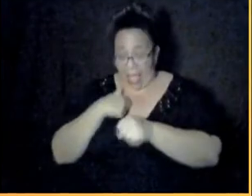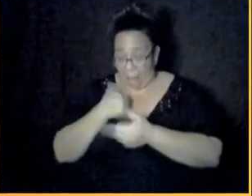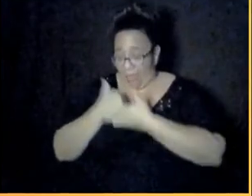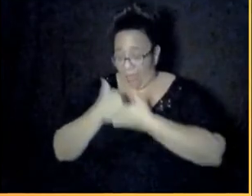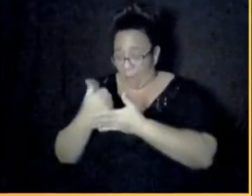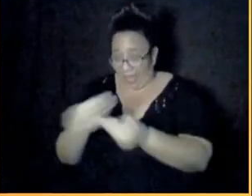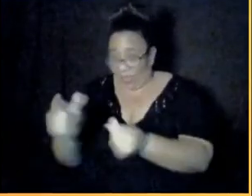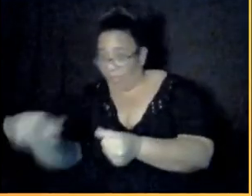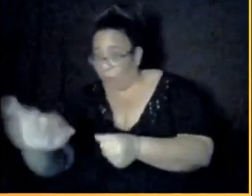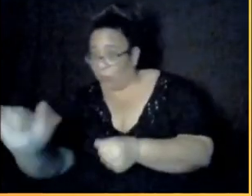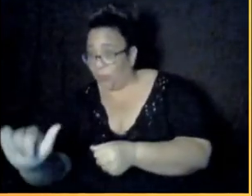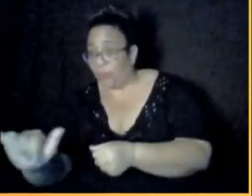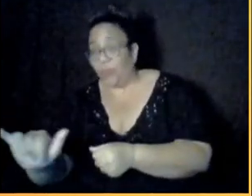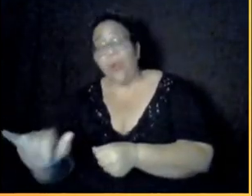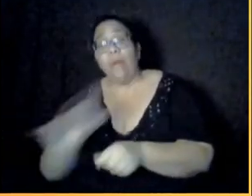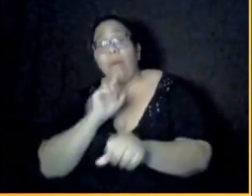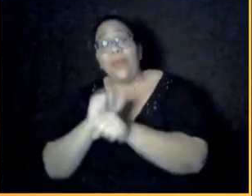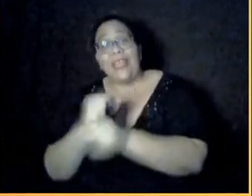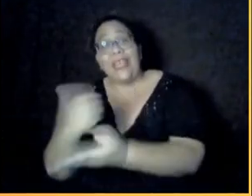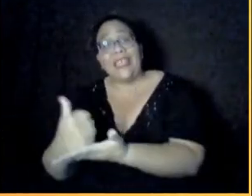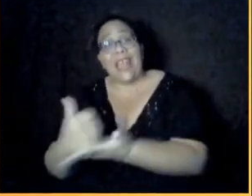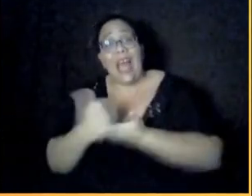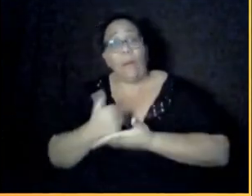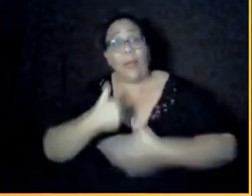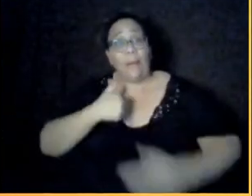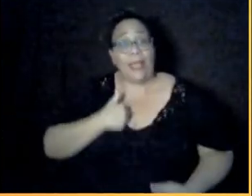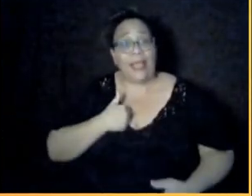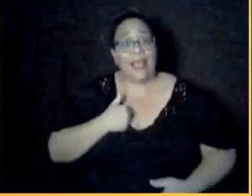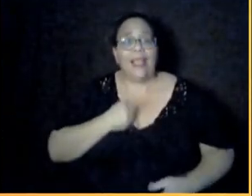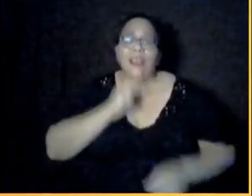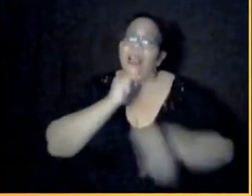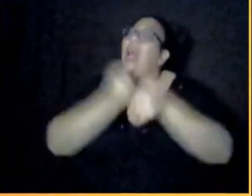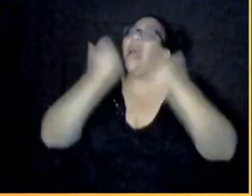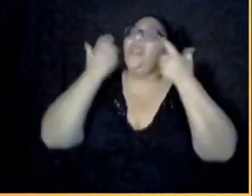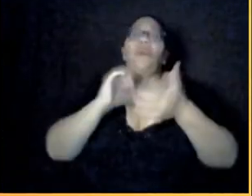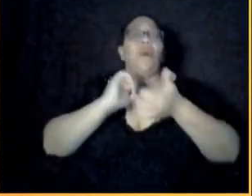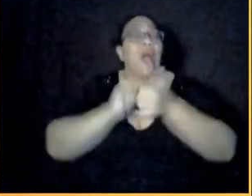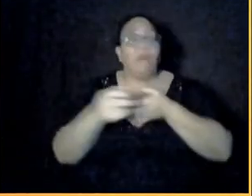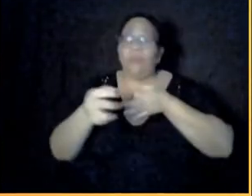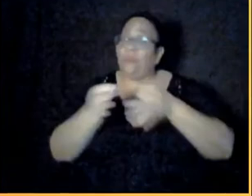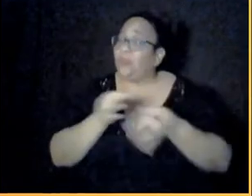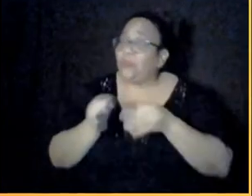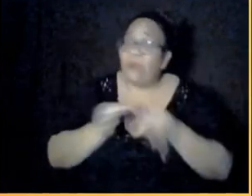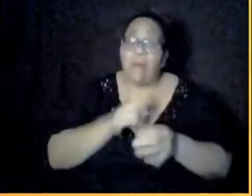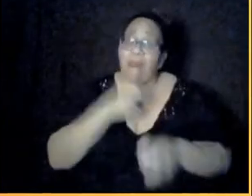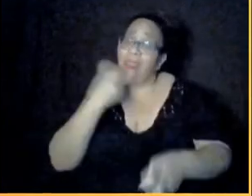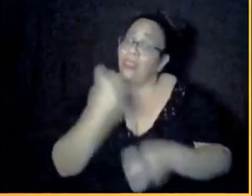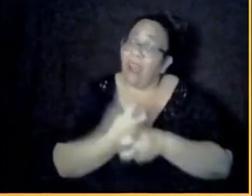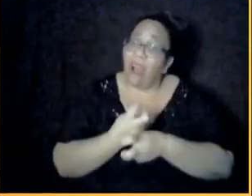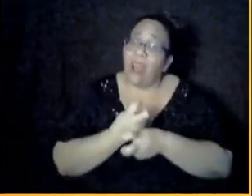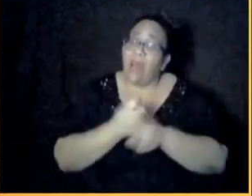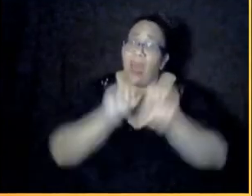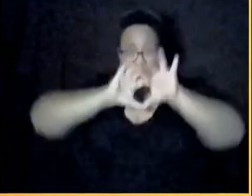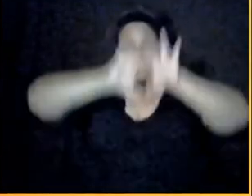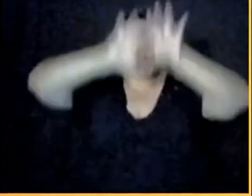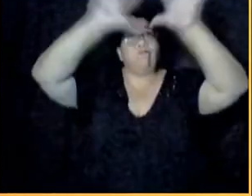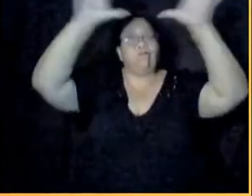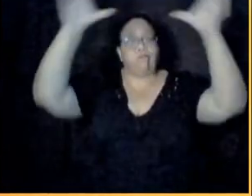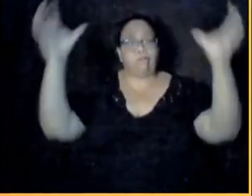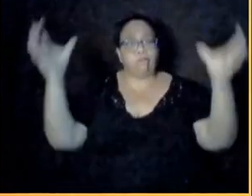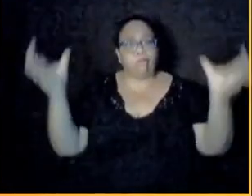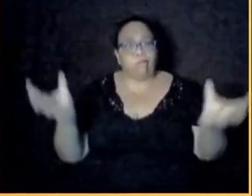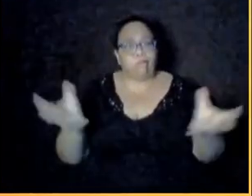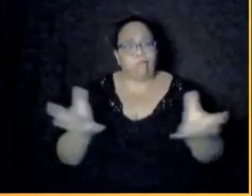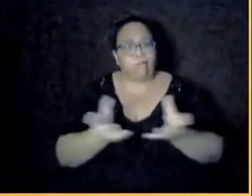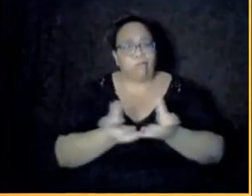it's helping me. Like, I don't even know how to describe it. Honestly, it's like a whole bunch of emotions, but I do know